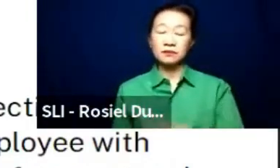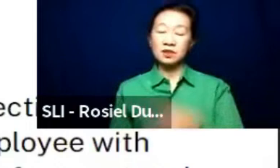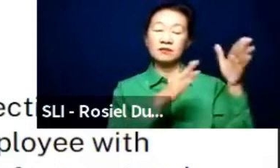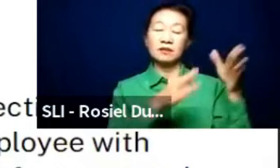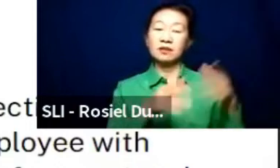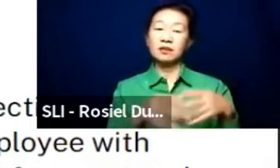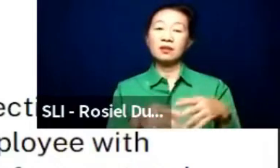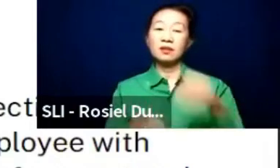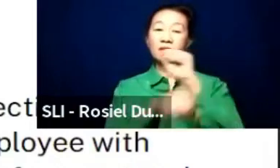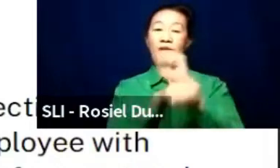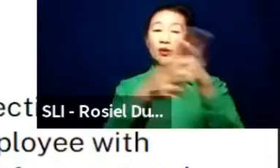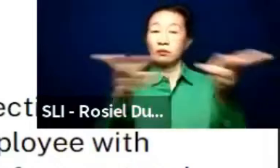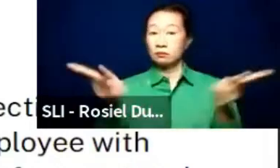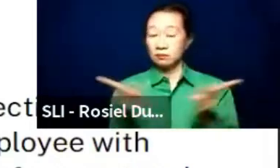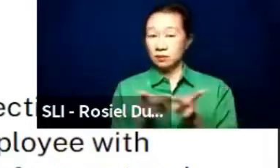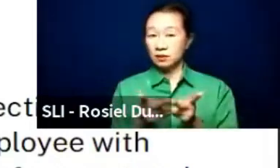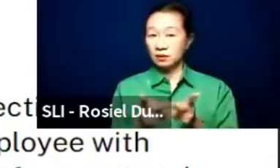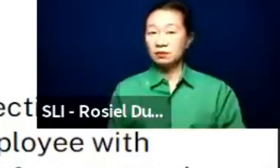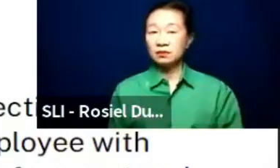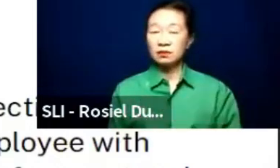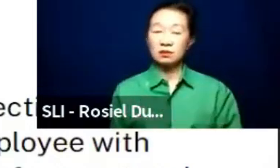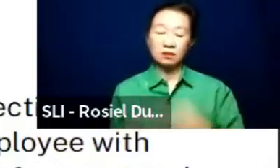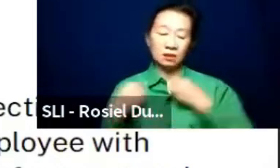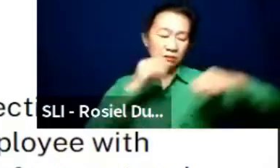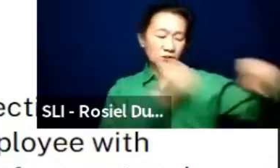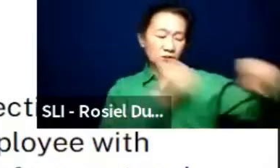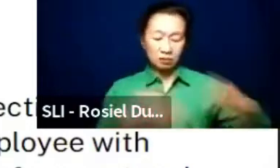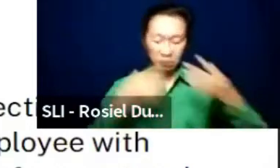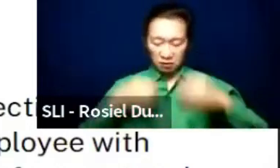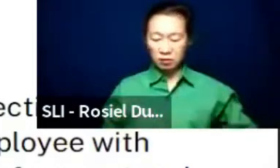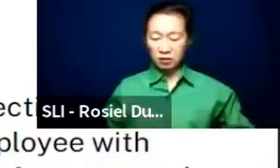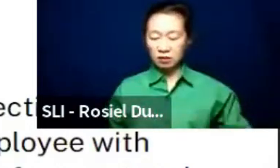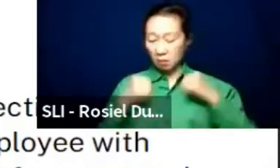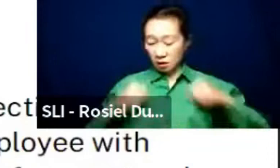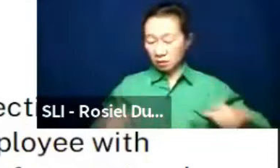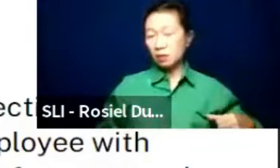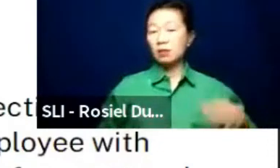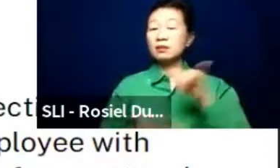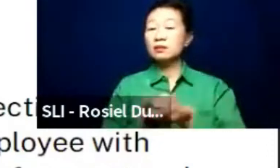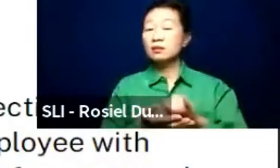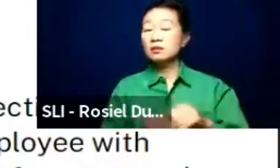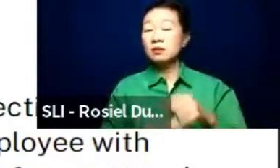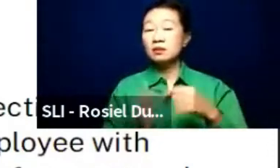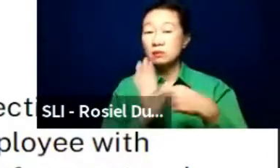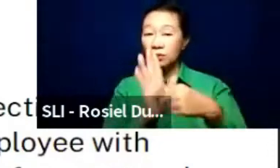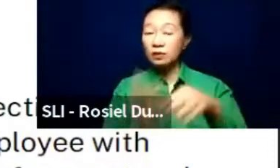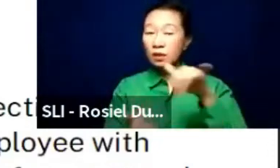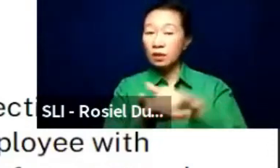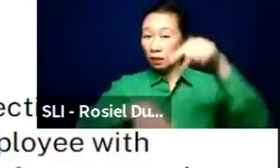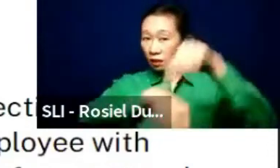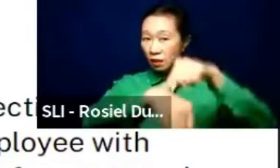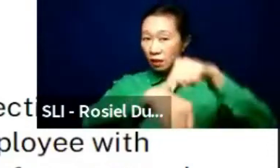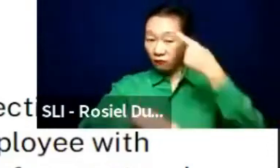workspaces, removing their aprons, etc. Oh, that's an indication also that it's also time for